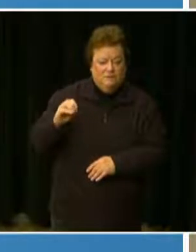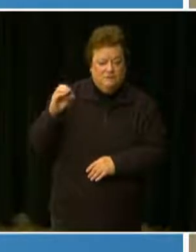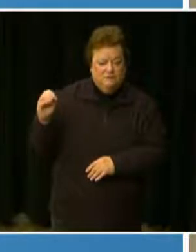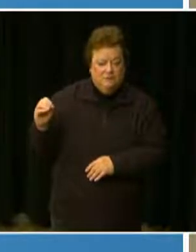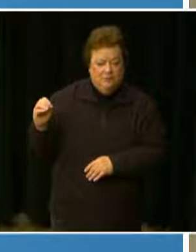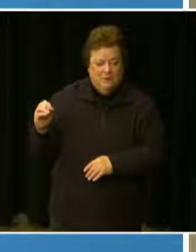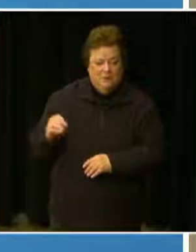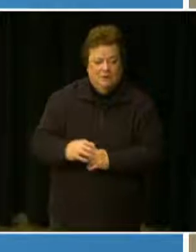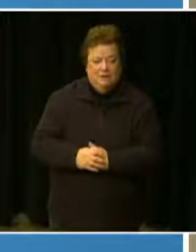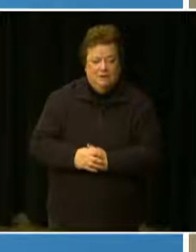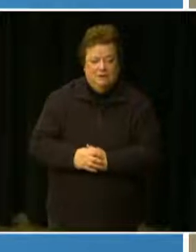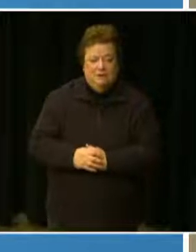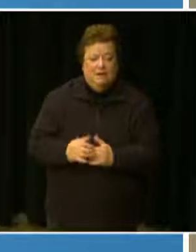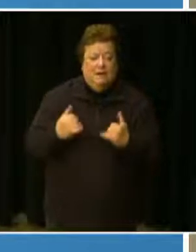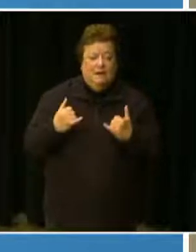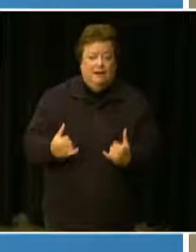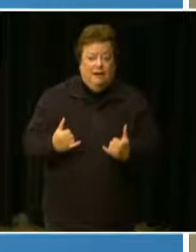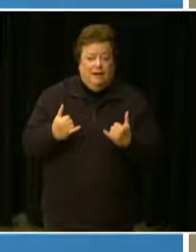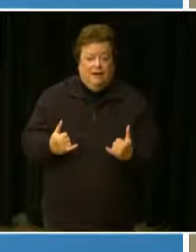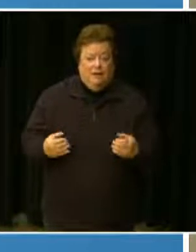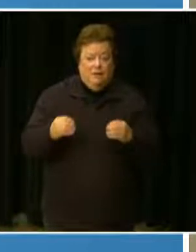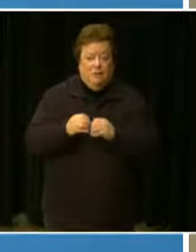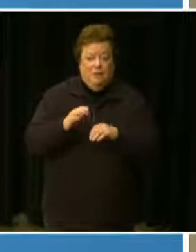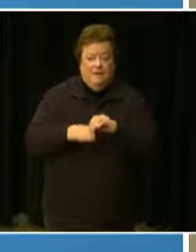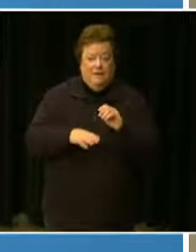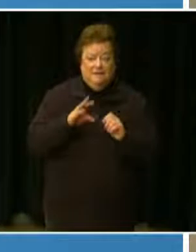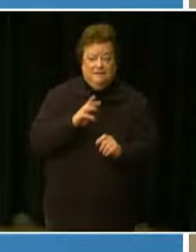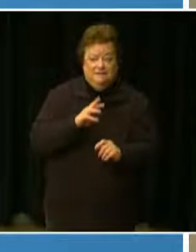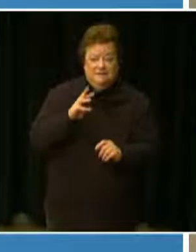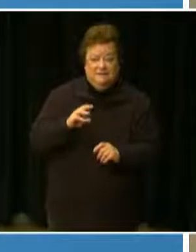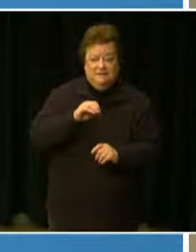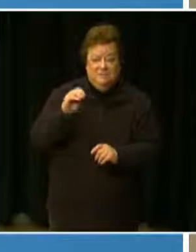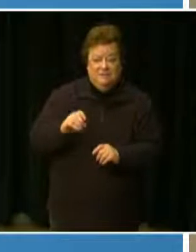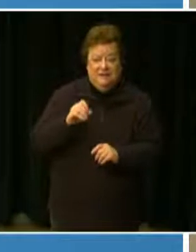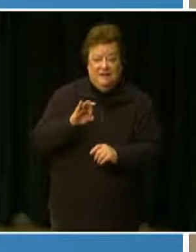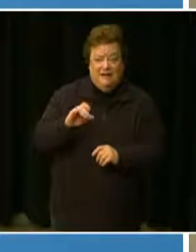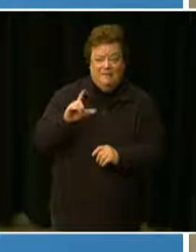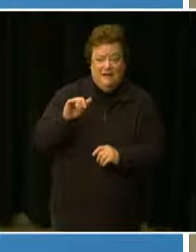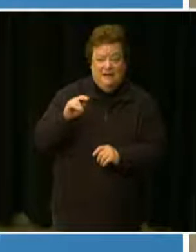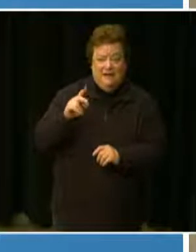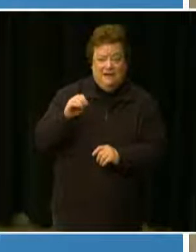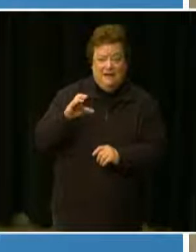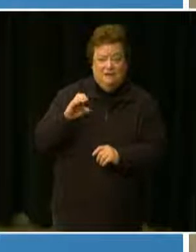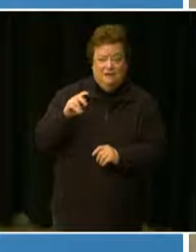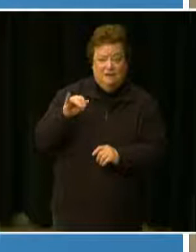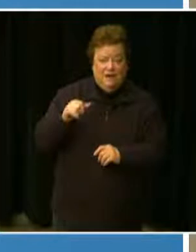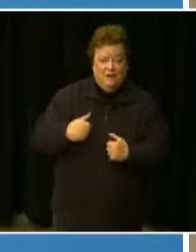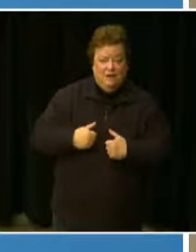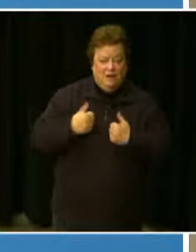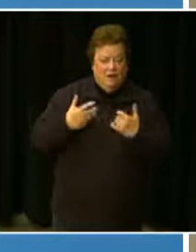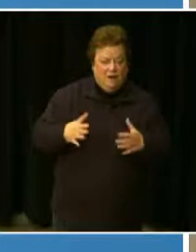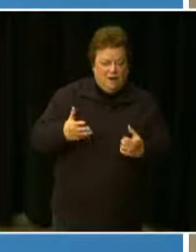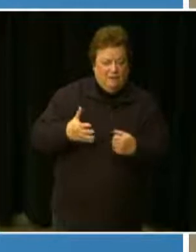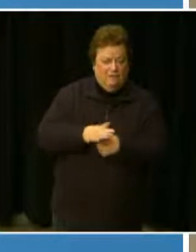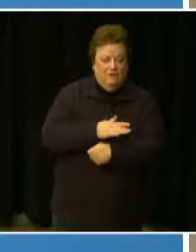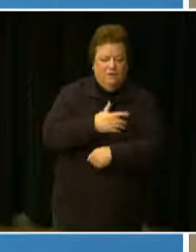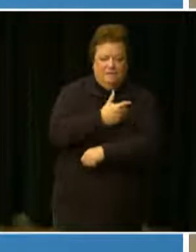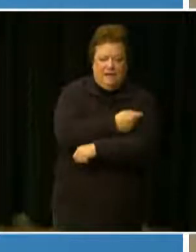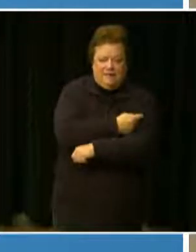402-441-4200. Currently, more than 66% of all Lancaster County residents are fully